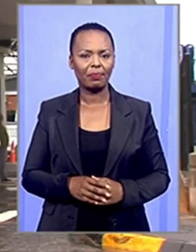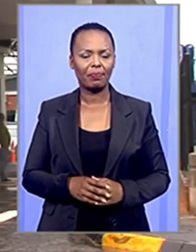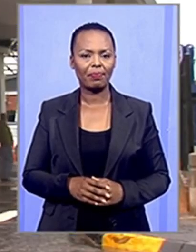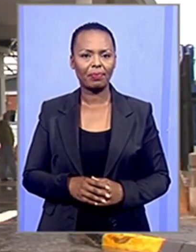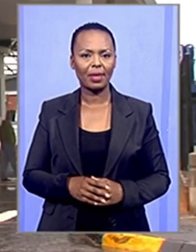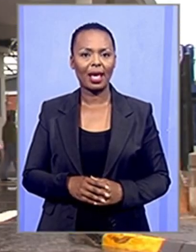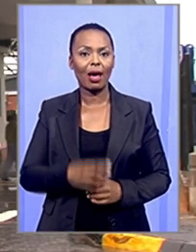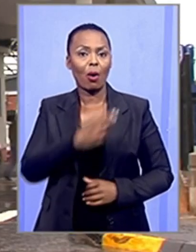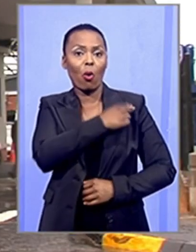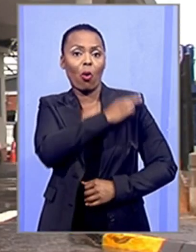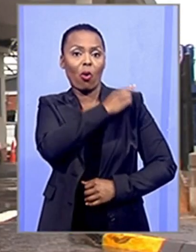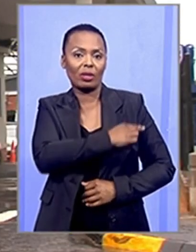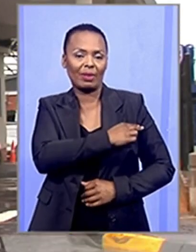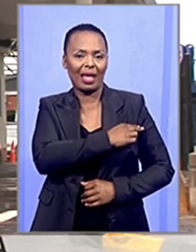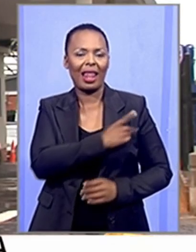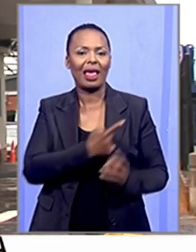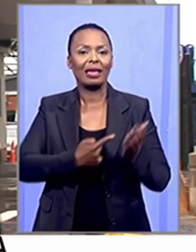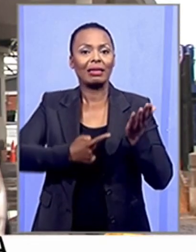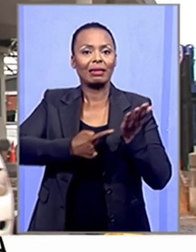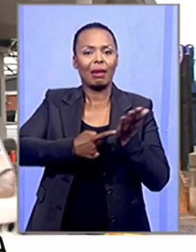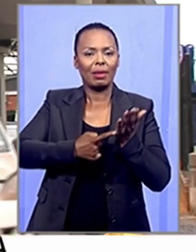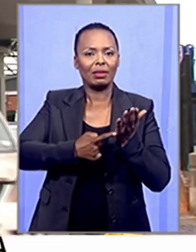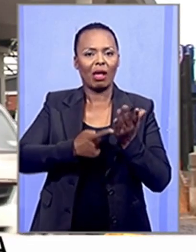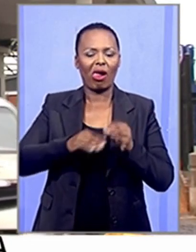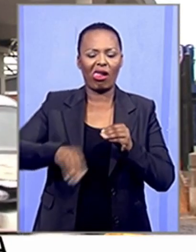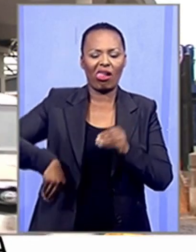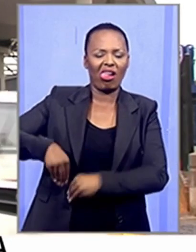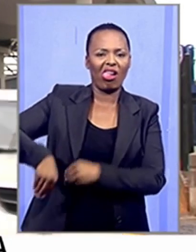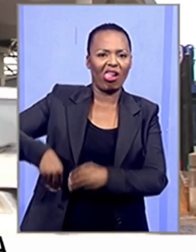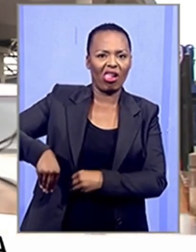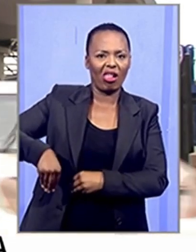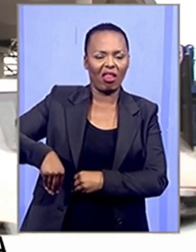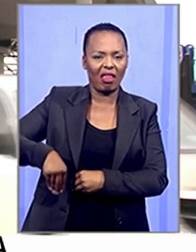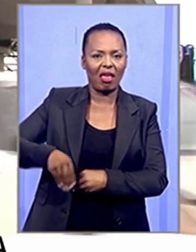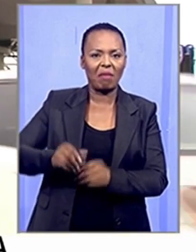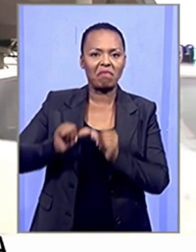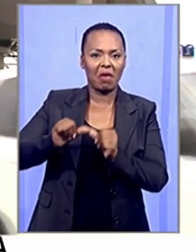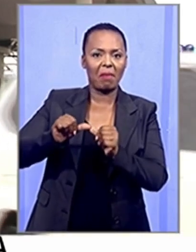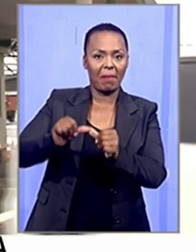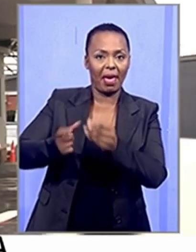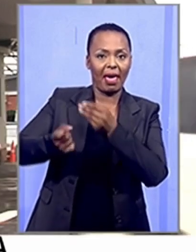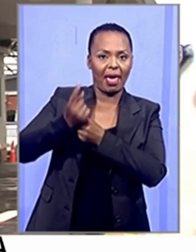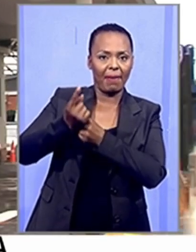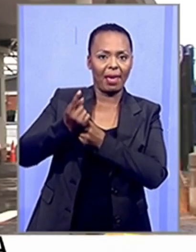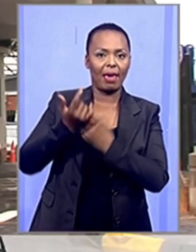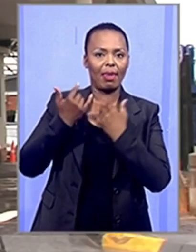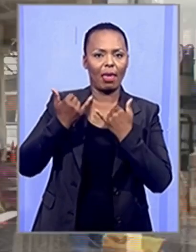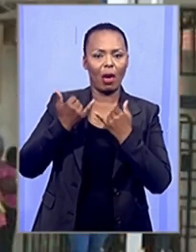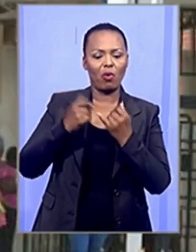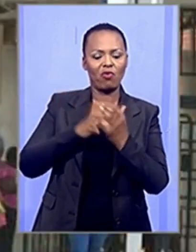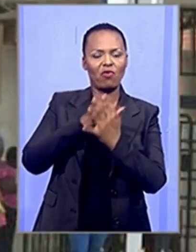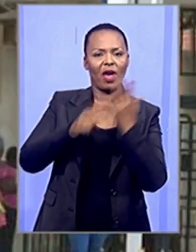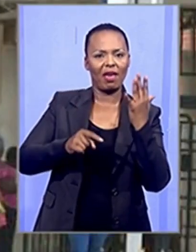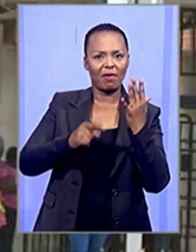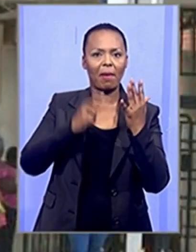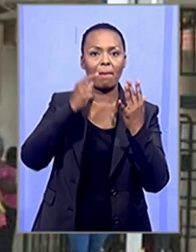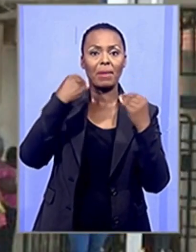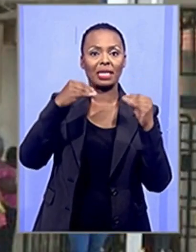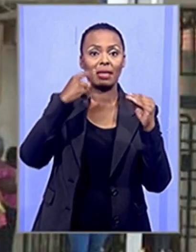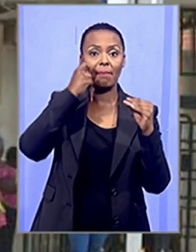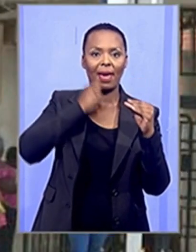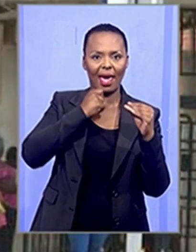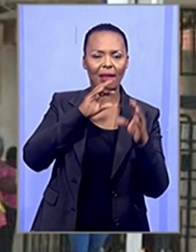Sepetlele sa Tembisa seo sa aparetsweng ke ditatofatso tsa bogwenegwene. Borakgwebo ba le batlhano bao ba amegang mo bobodung